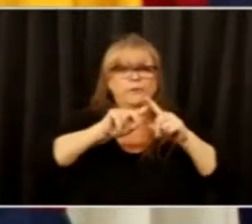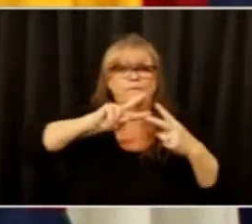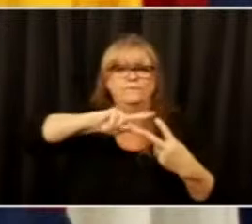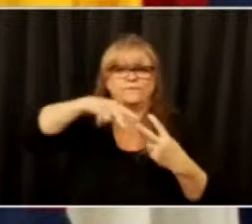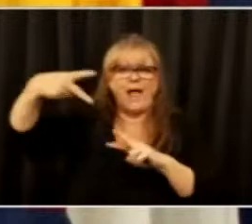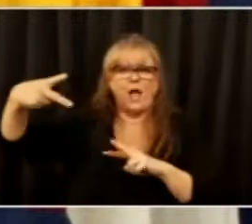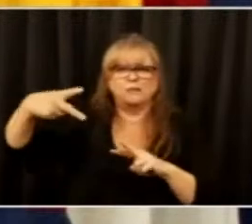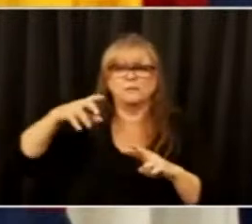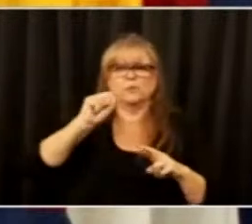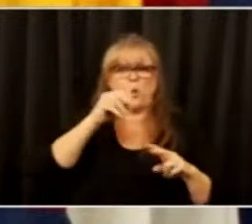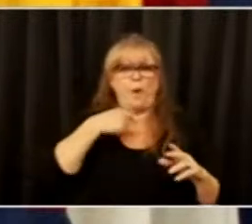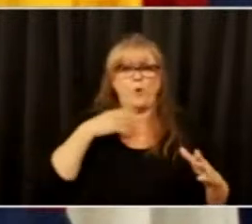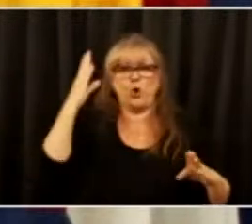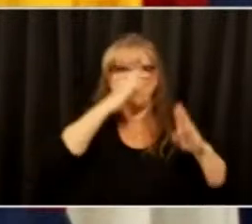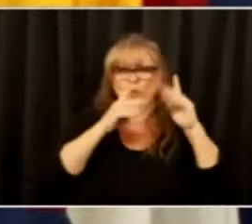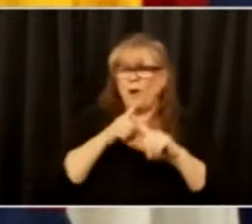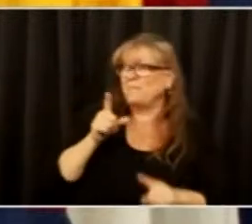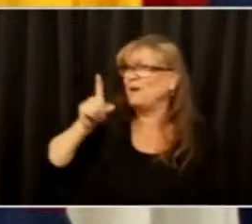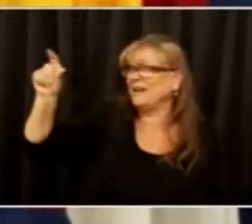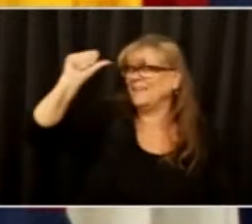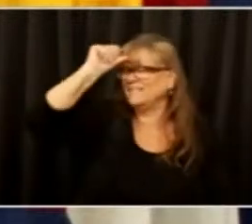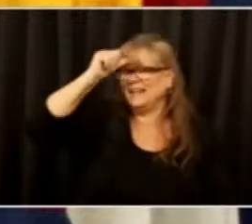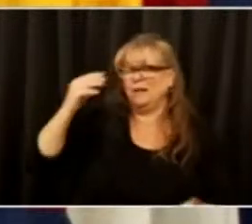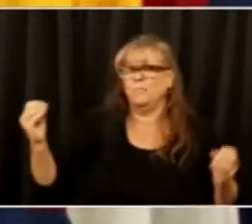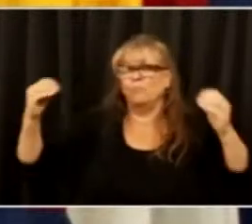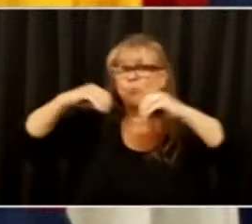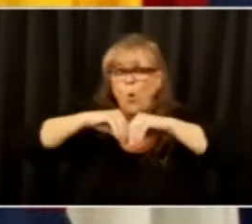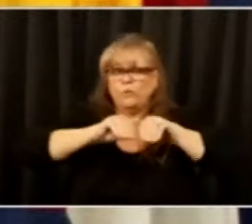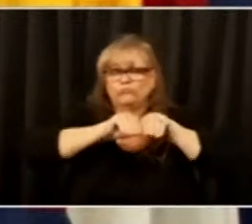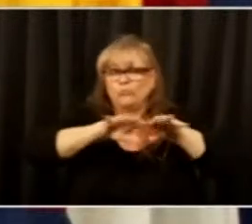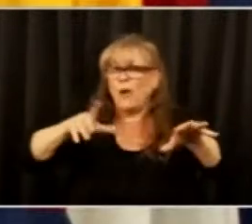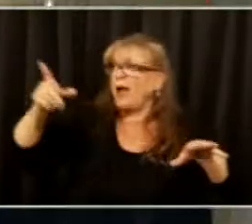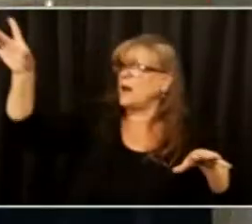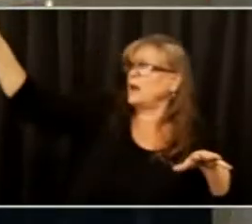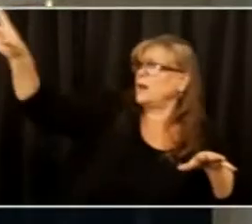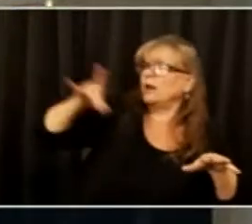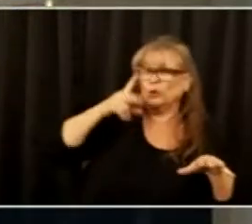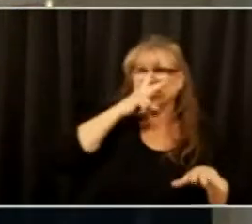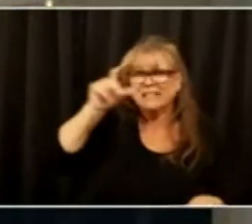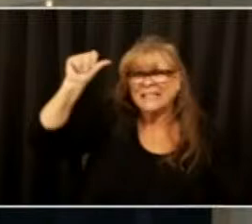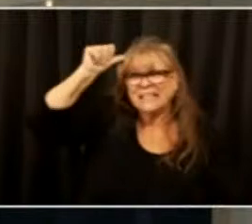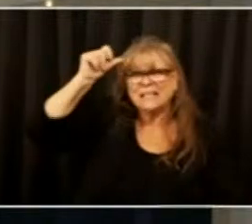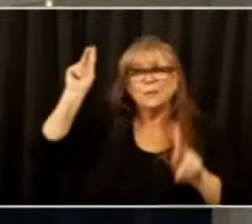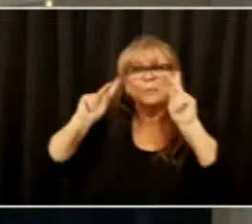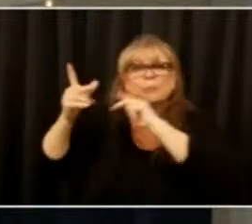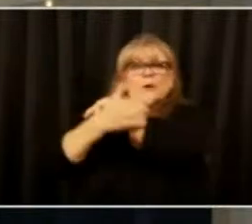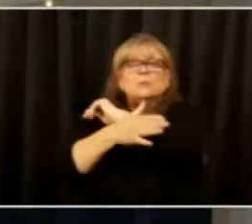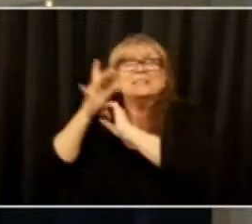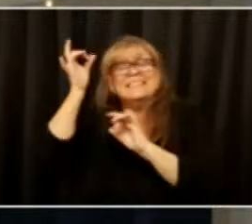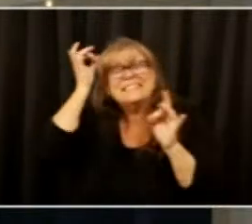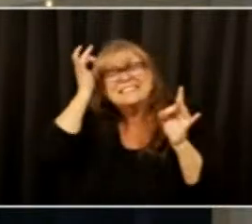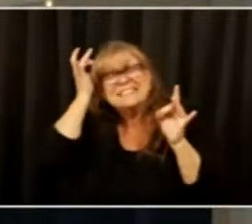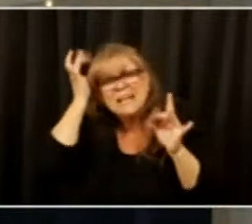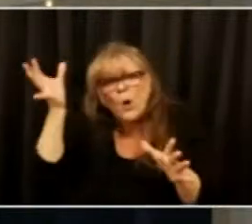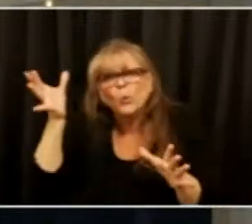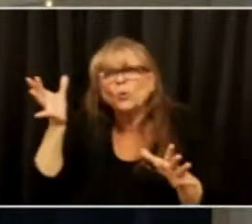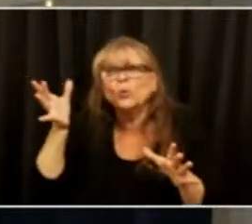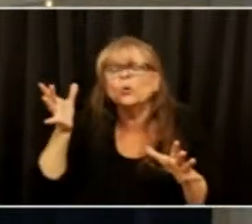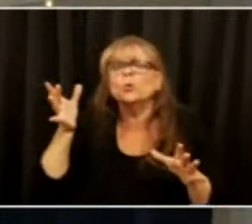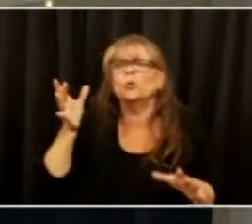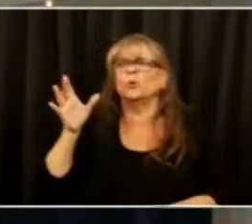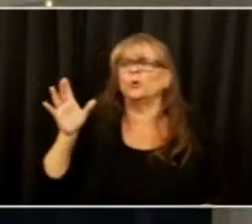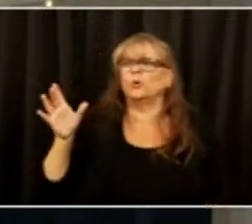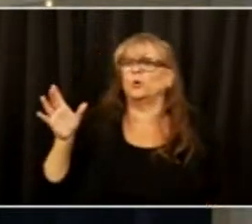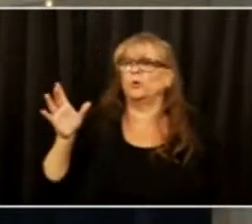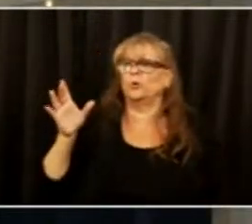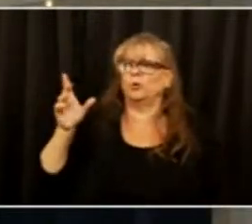in India right now. Can somebody there tell me how that can't happen here because we have better conditions, or we don't have the same conditions